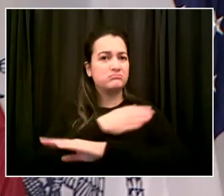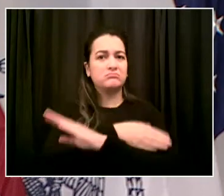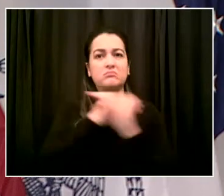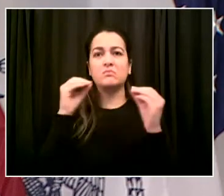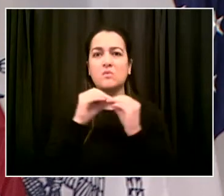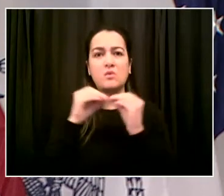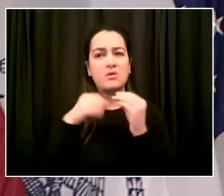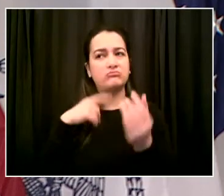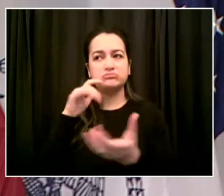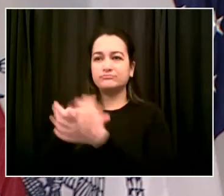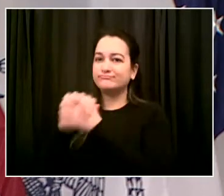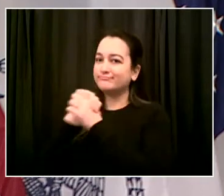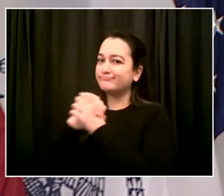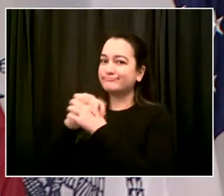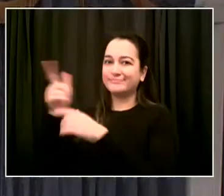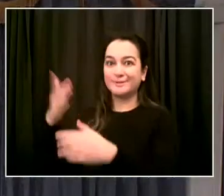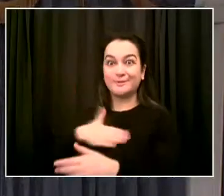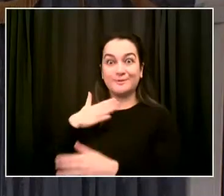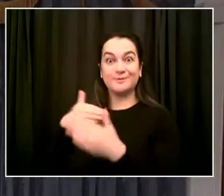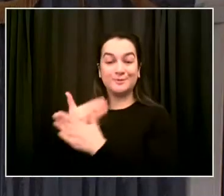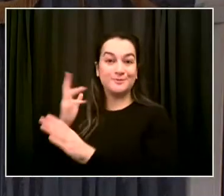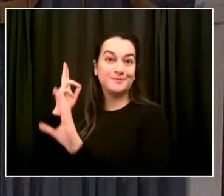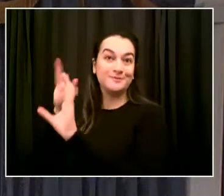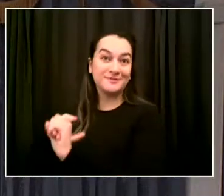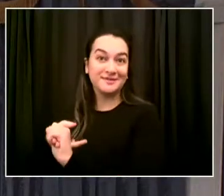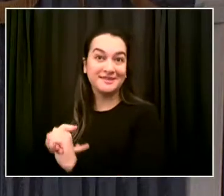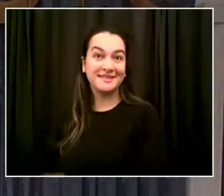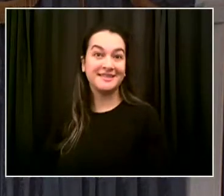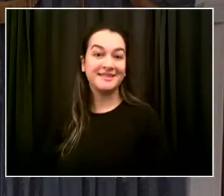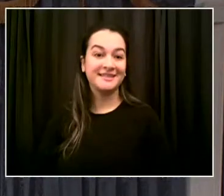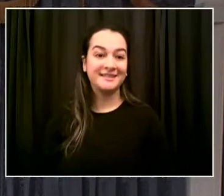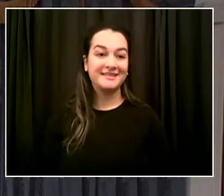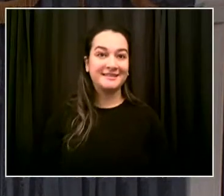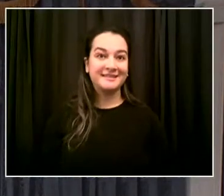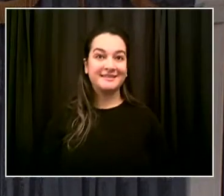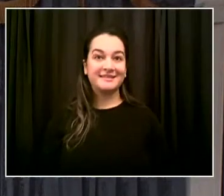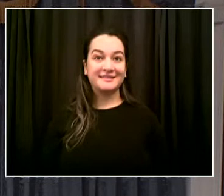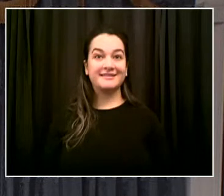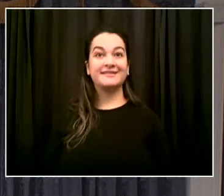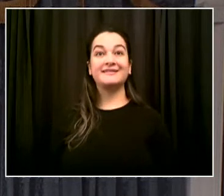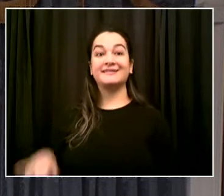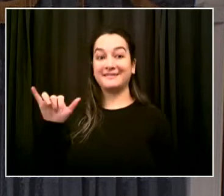our new Transportation Commissioner for the City of New York, Hank Gutman.